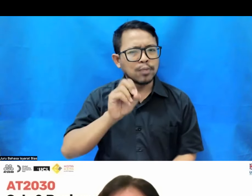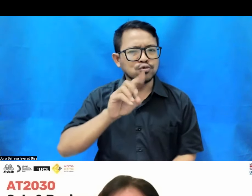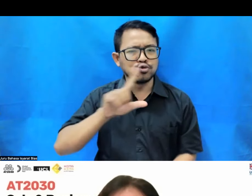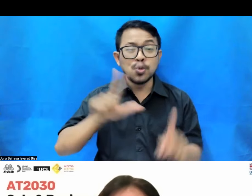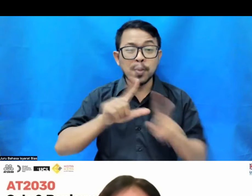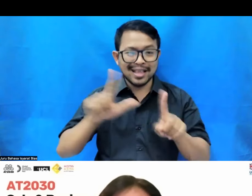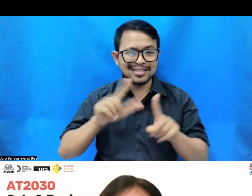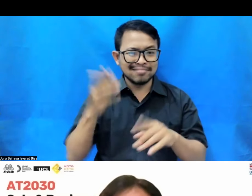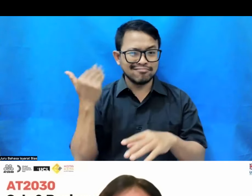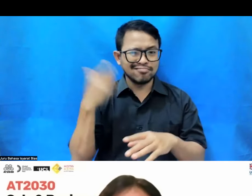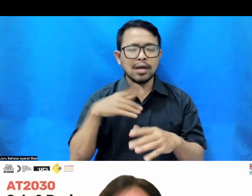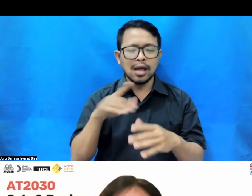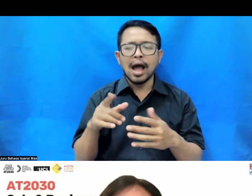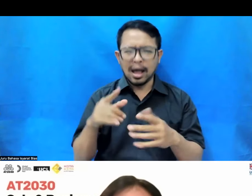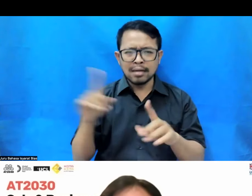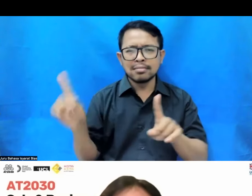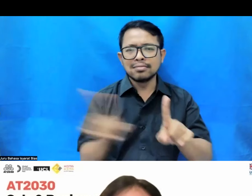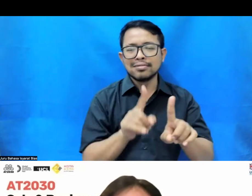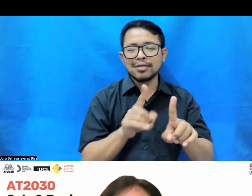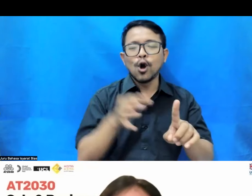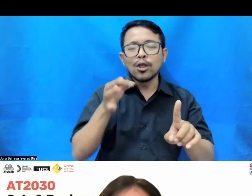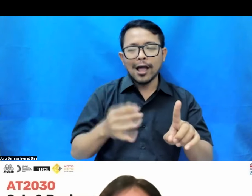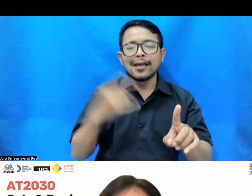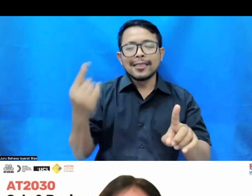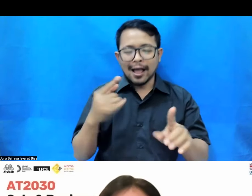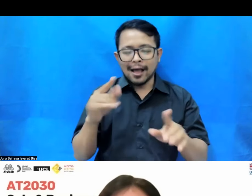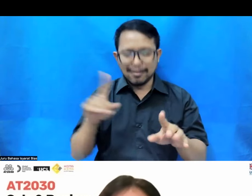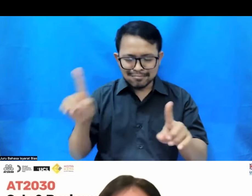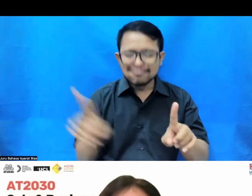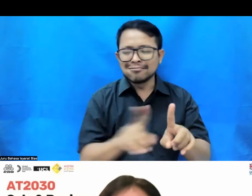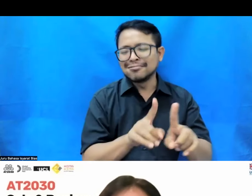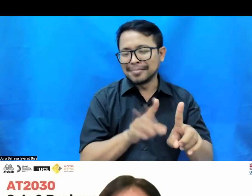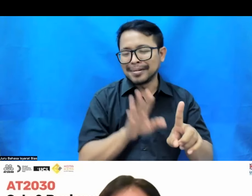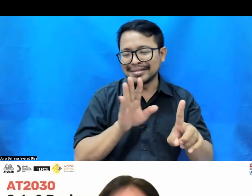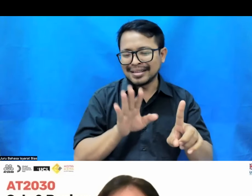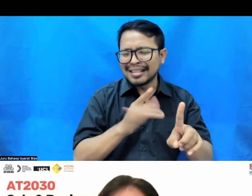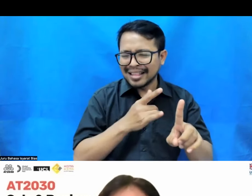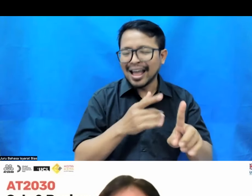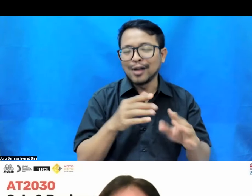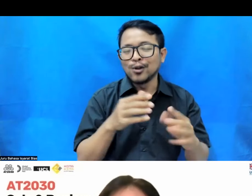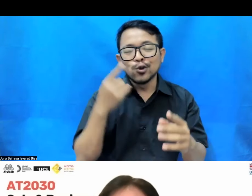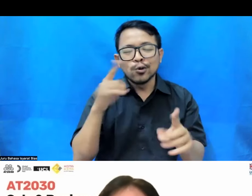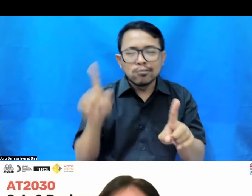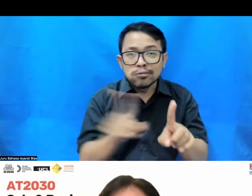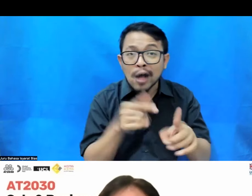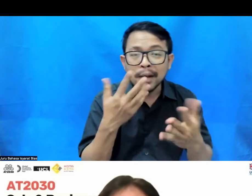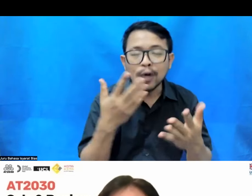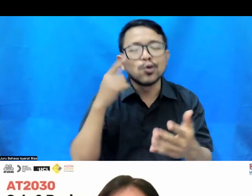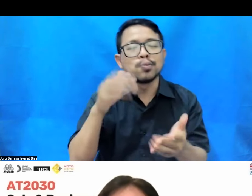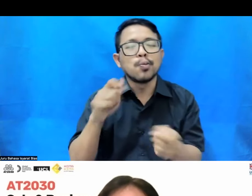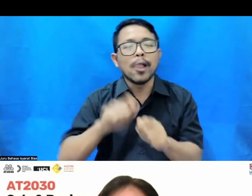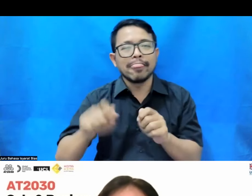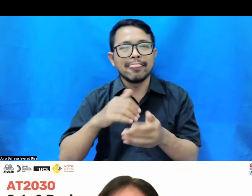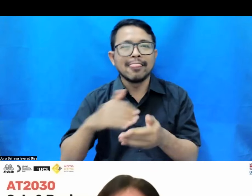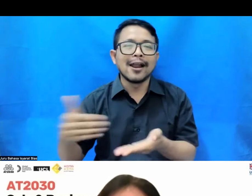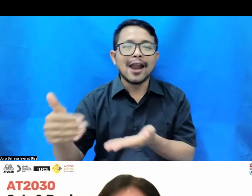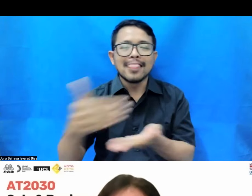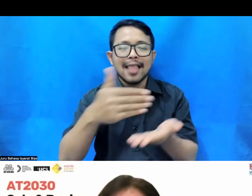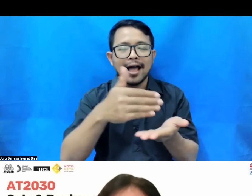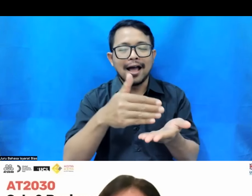in 2017 was also helped with the assistance of Kota Kita in preparing a database at the